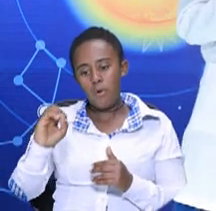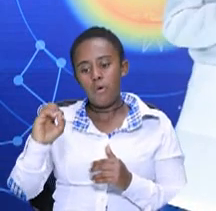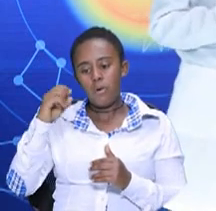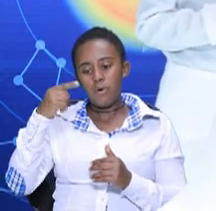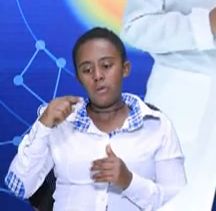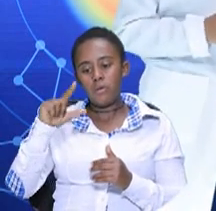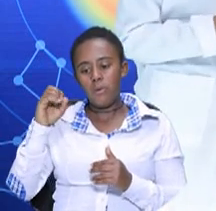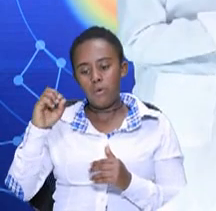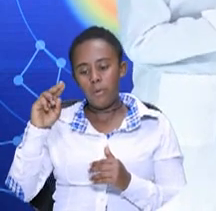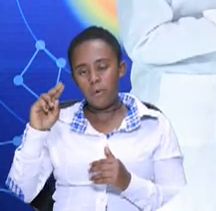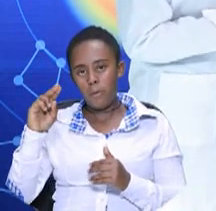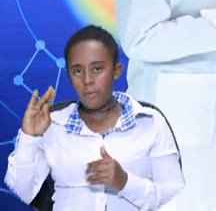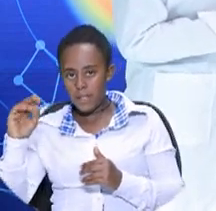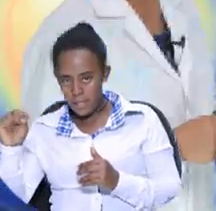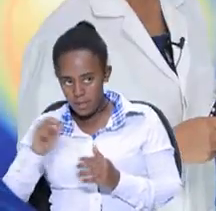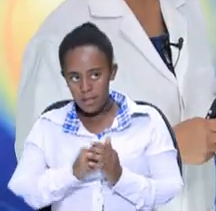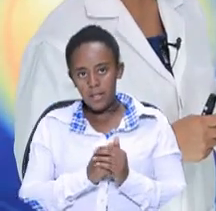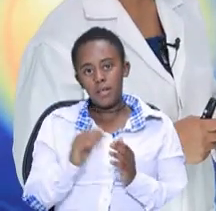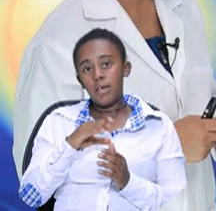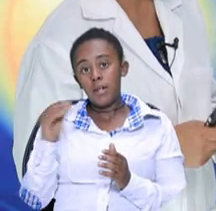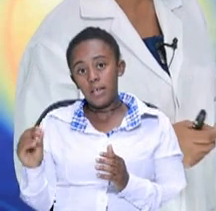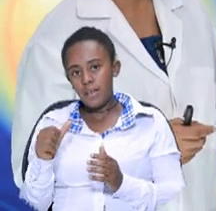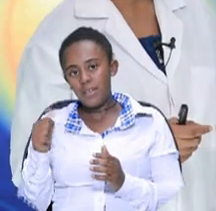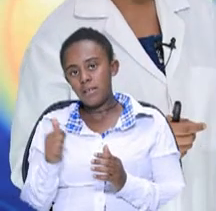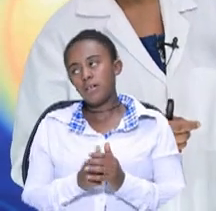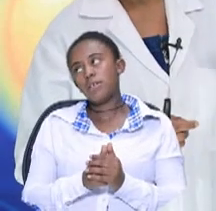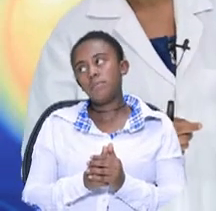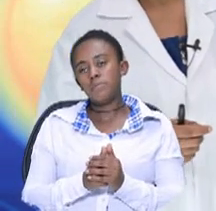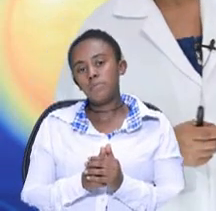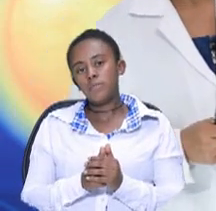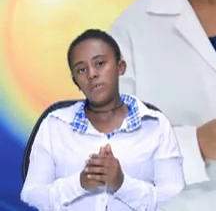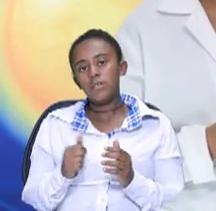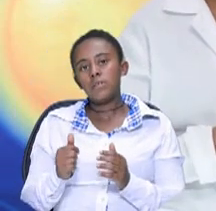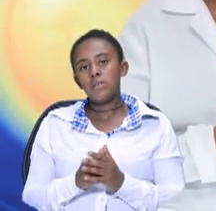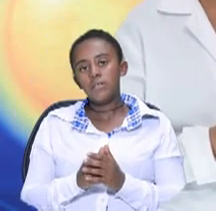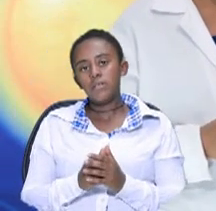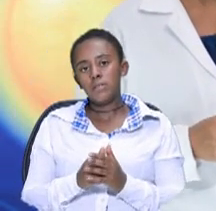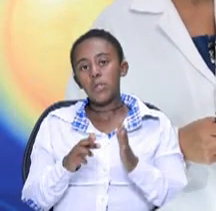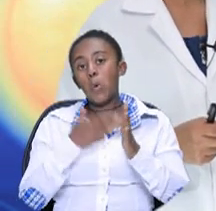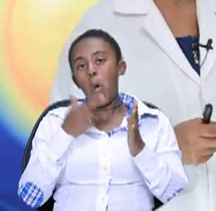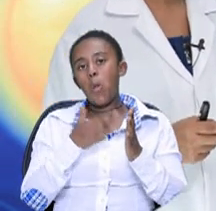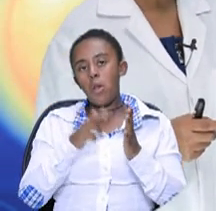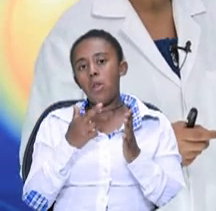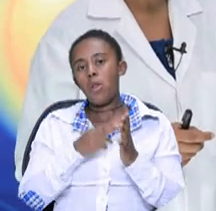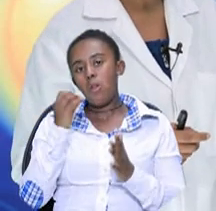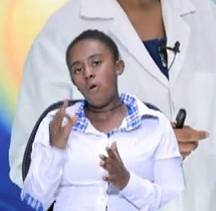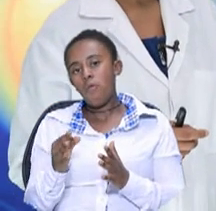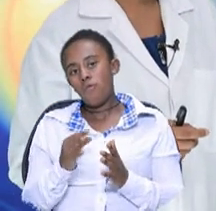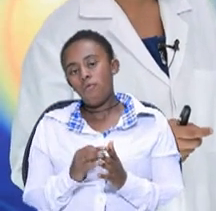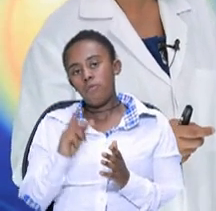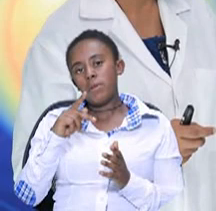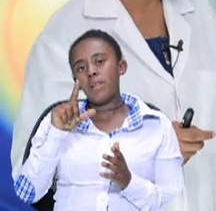found on red blood cell. And the other one is the role of platelets, as we said, is